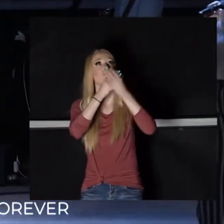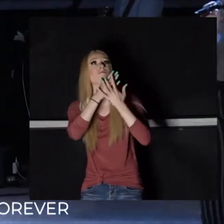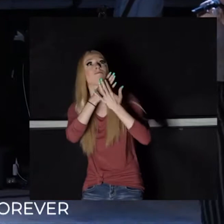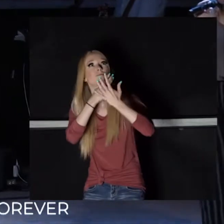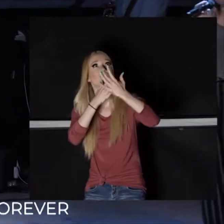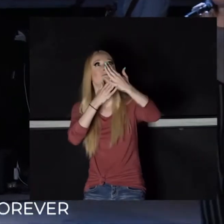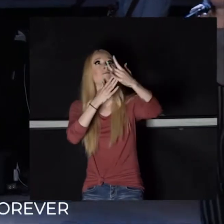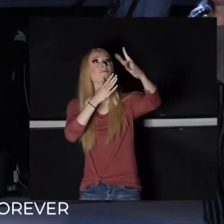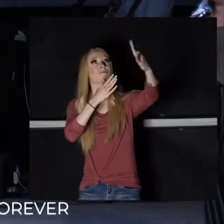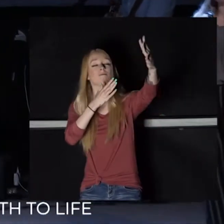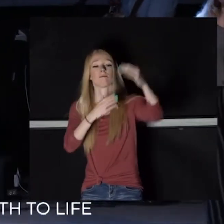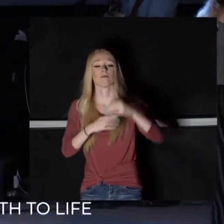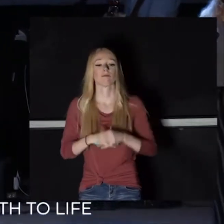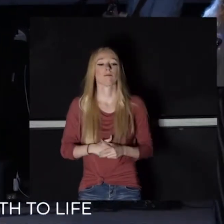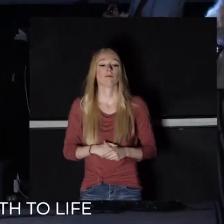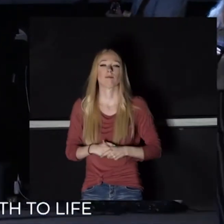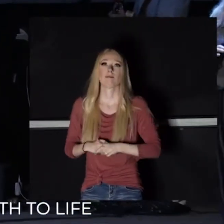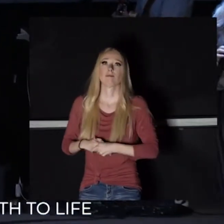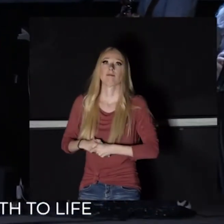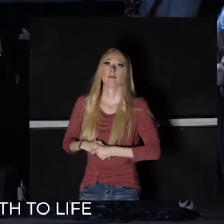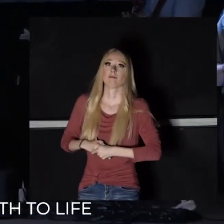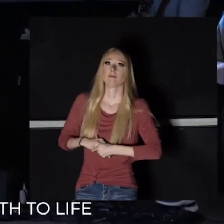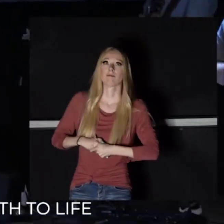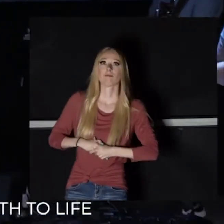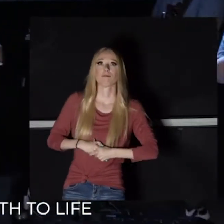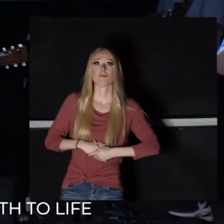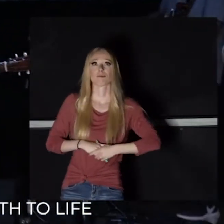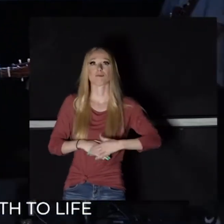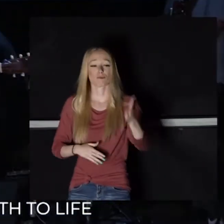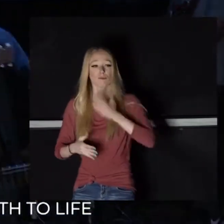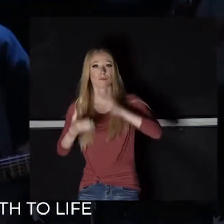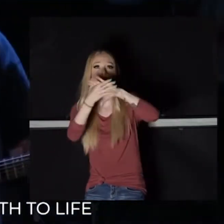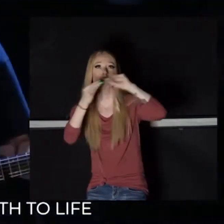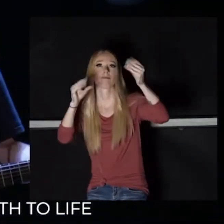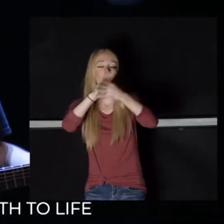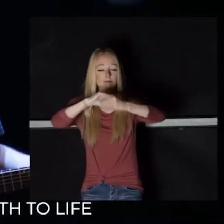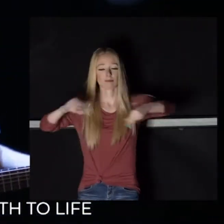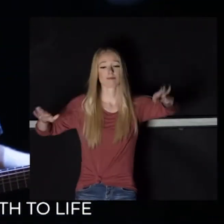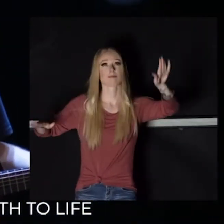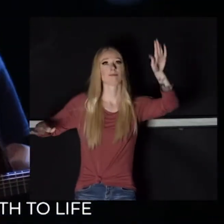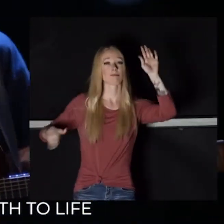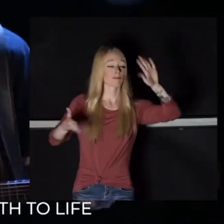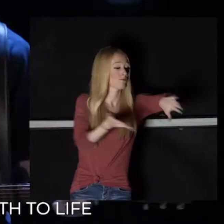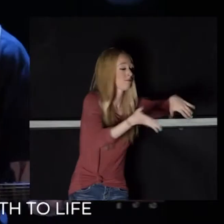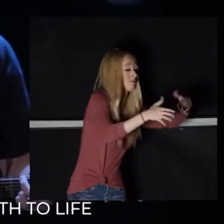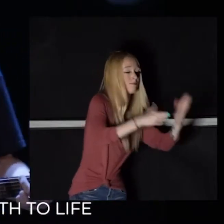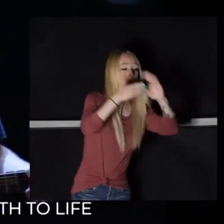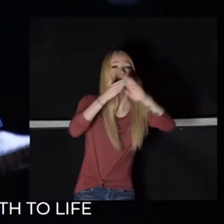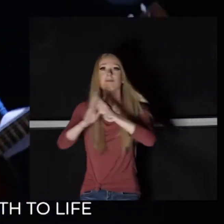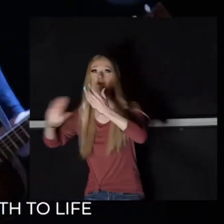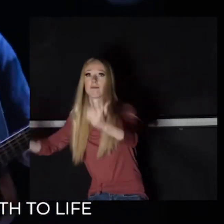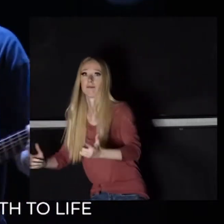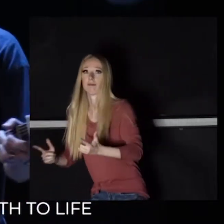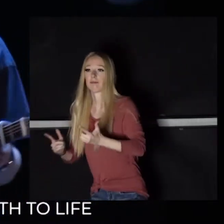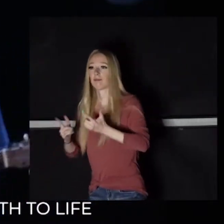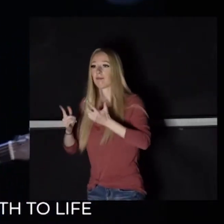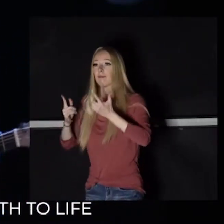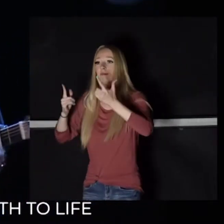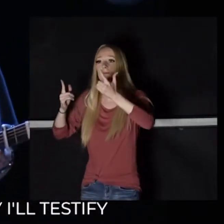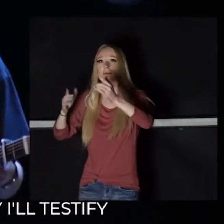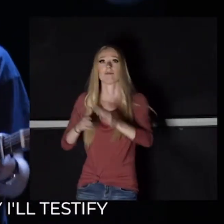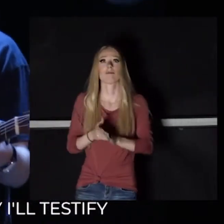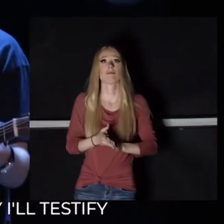to you forever. Come on, we say. This is my testimony. From death